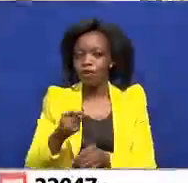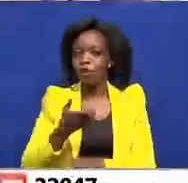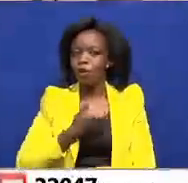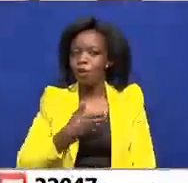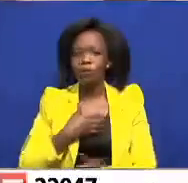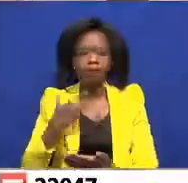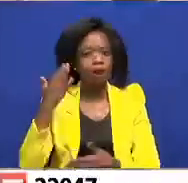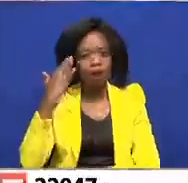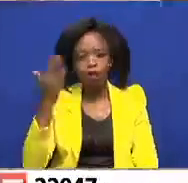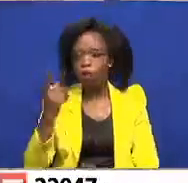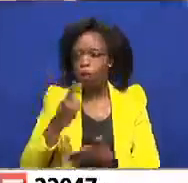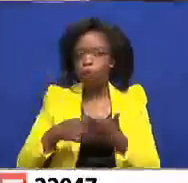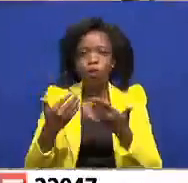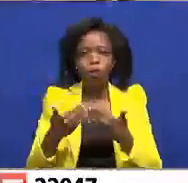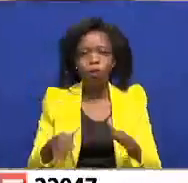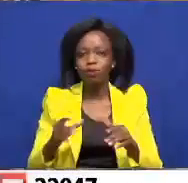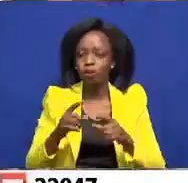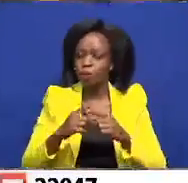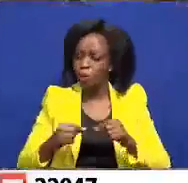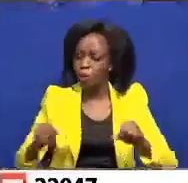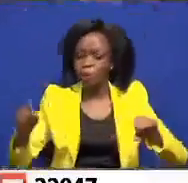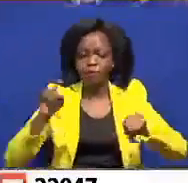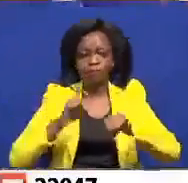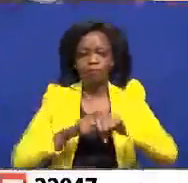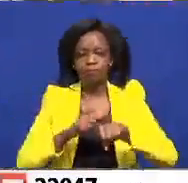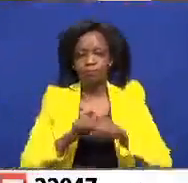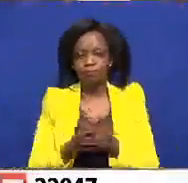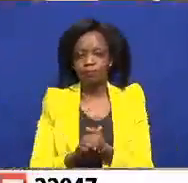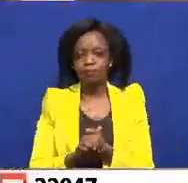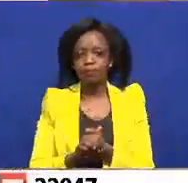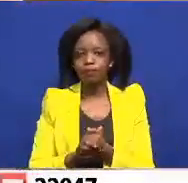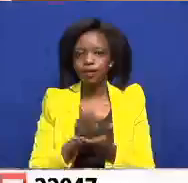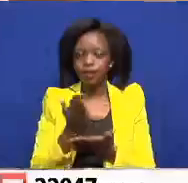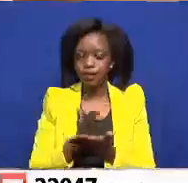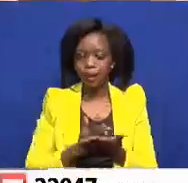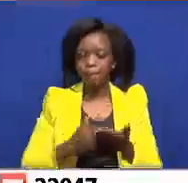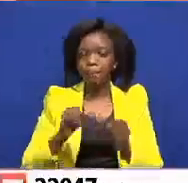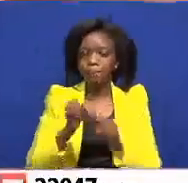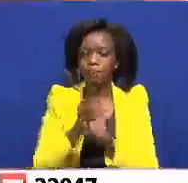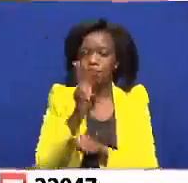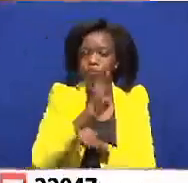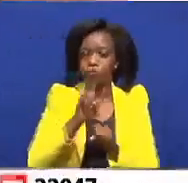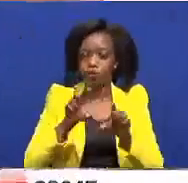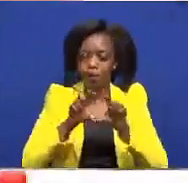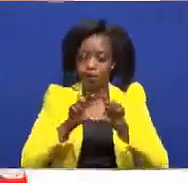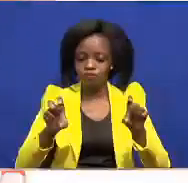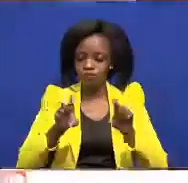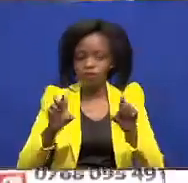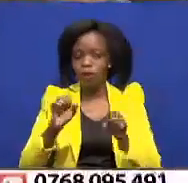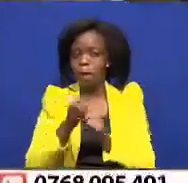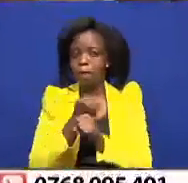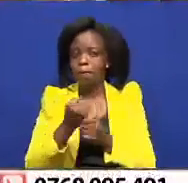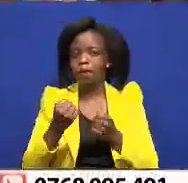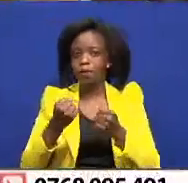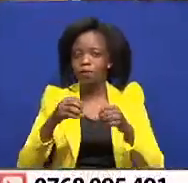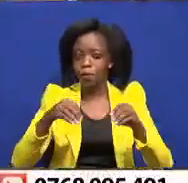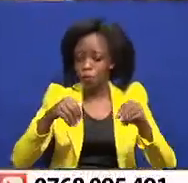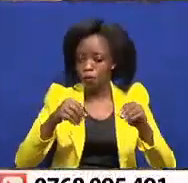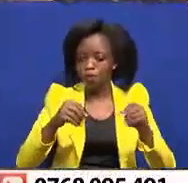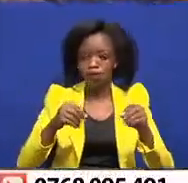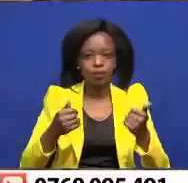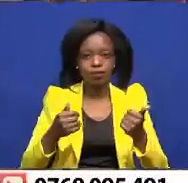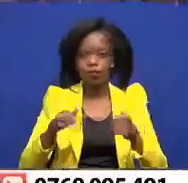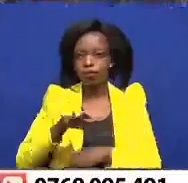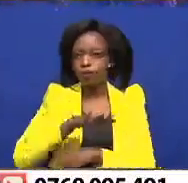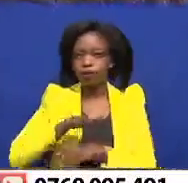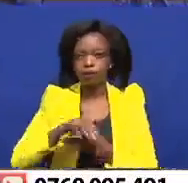ni nini ilienda, inaenda pole pole. Some of the staircases have been built using wood, putting the credibility of Interways